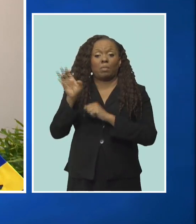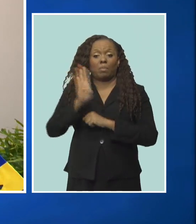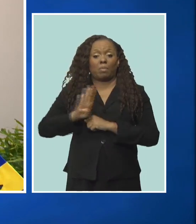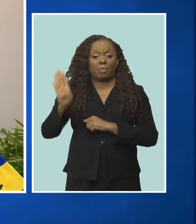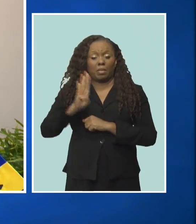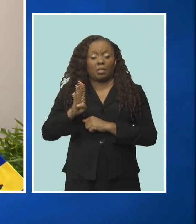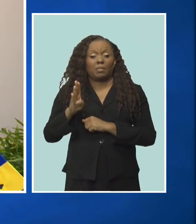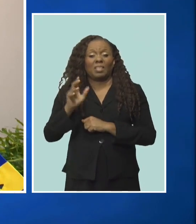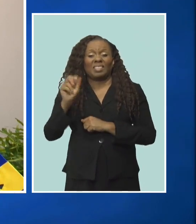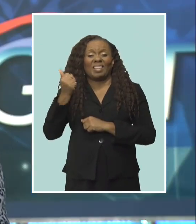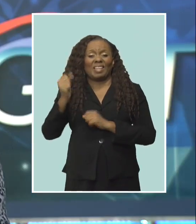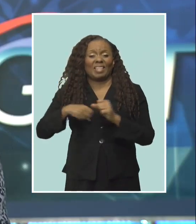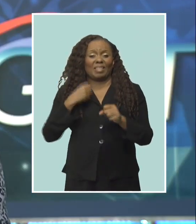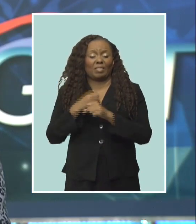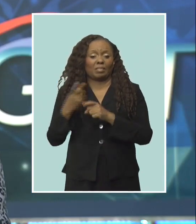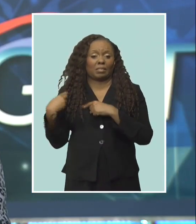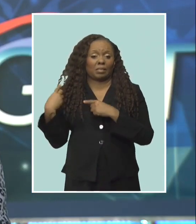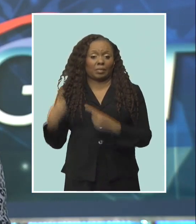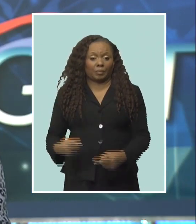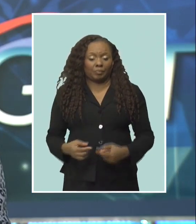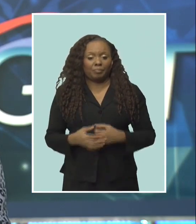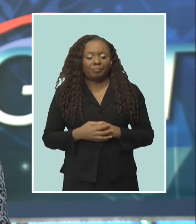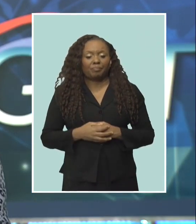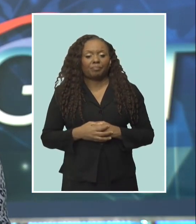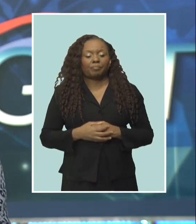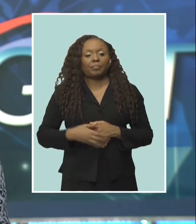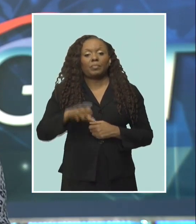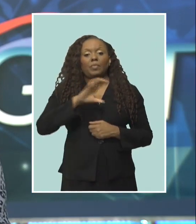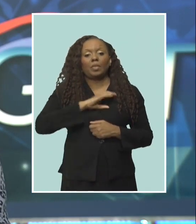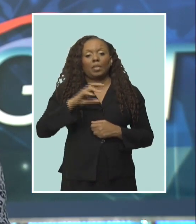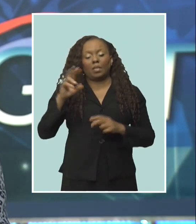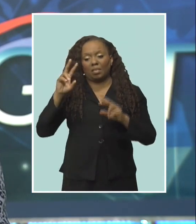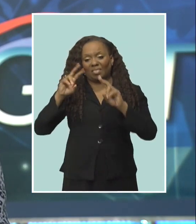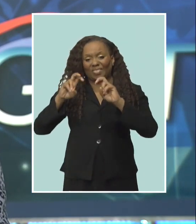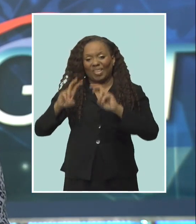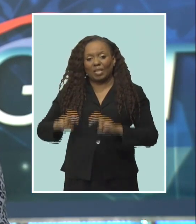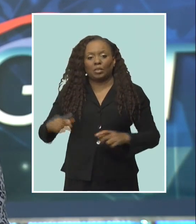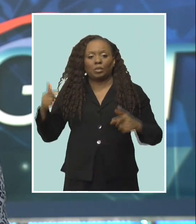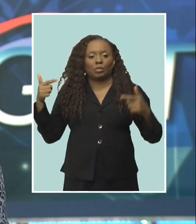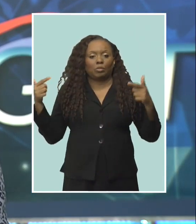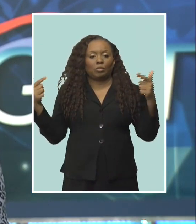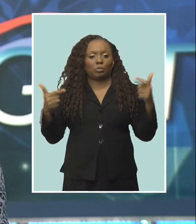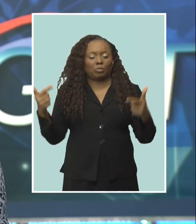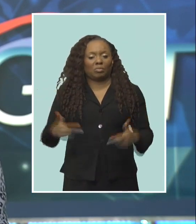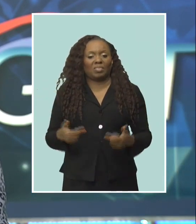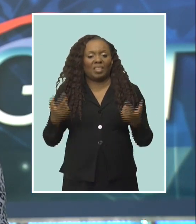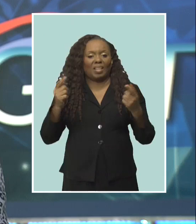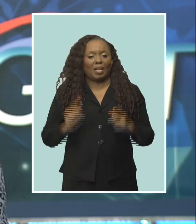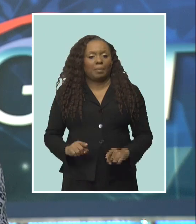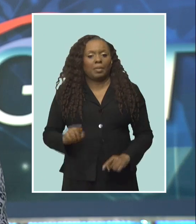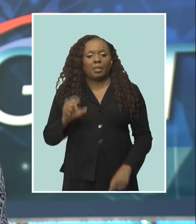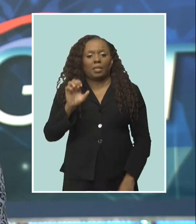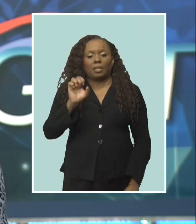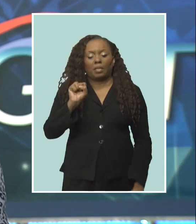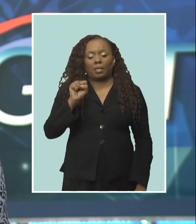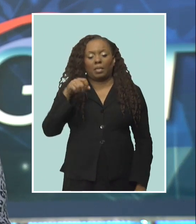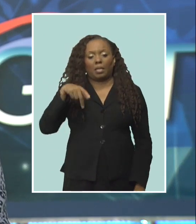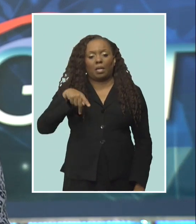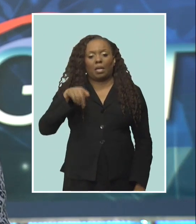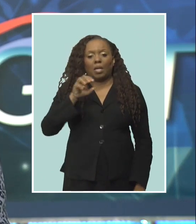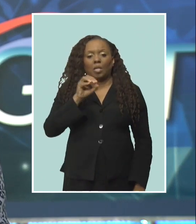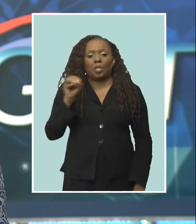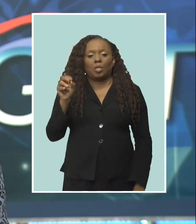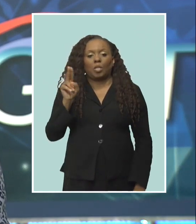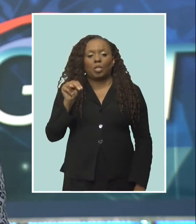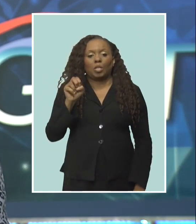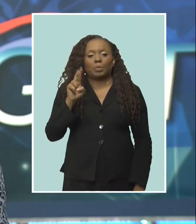Henry, CBC News. Police are carrying out investigations into a shooting incident at Long Gap, Spooner Sill St. Michael, which